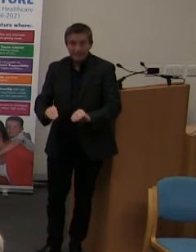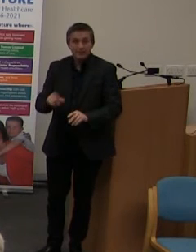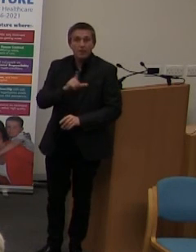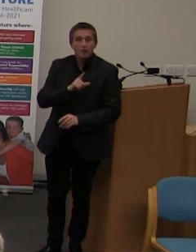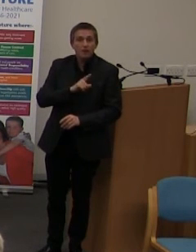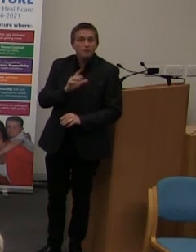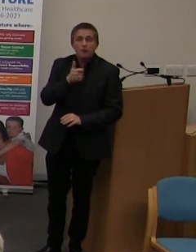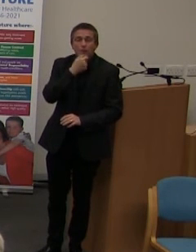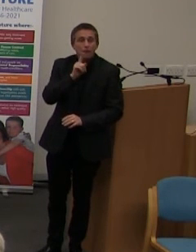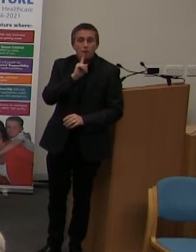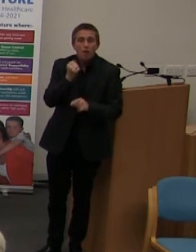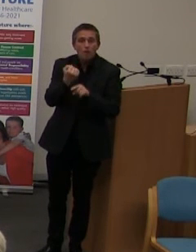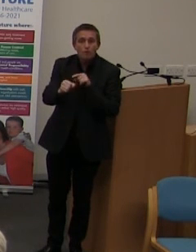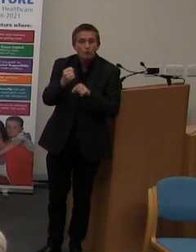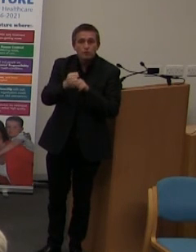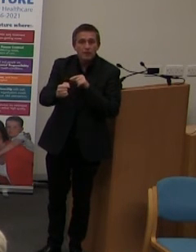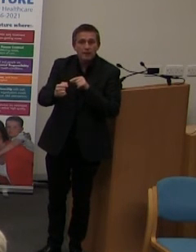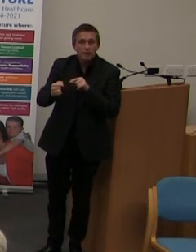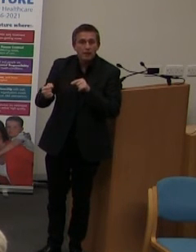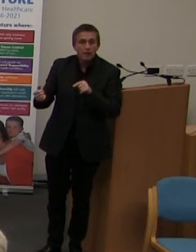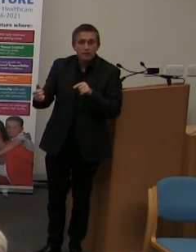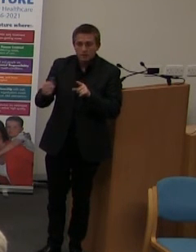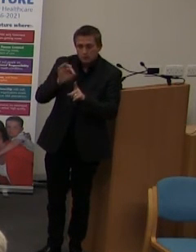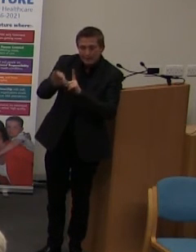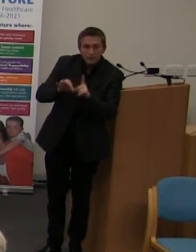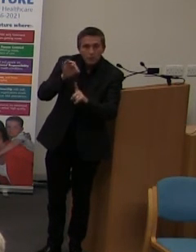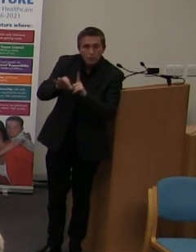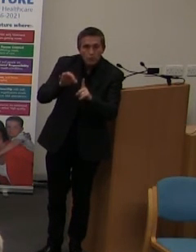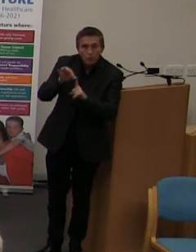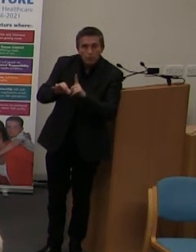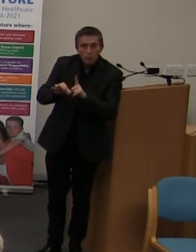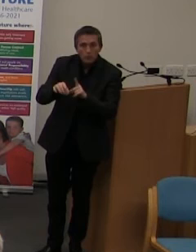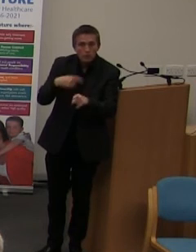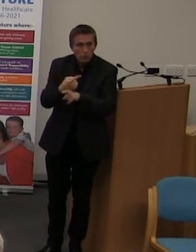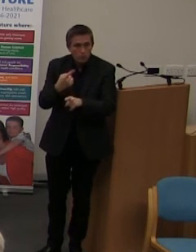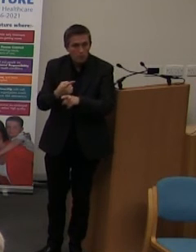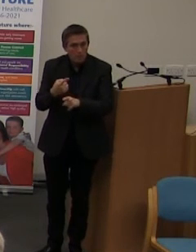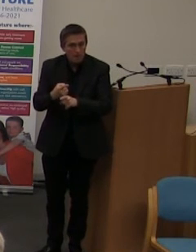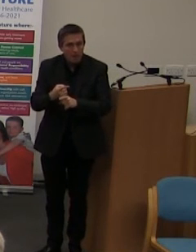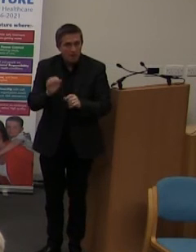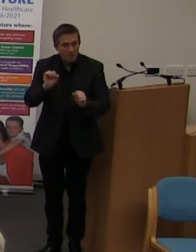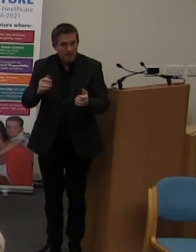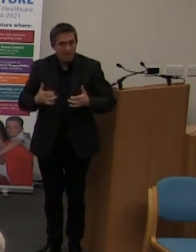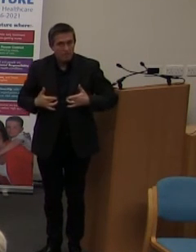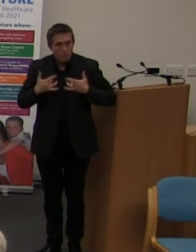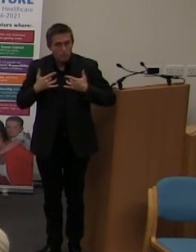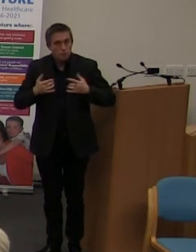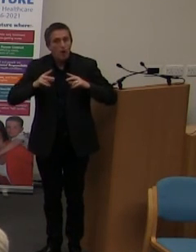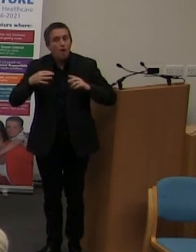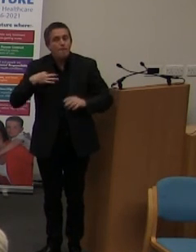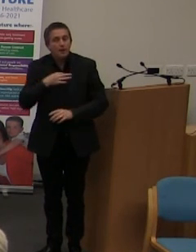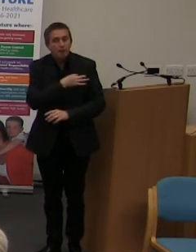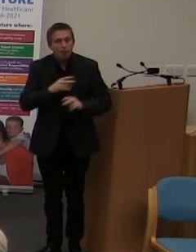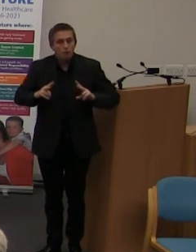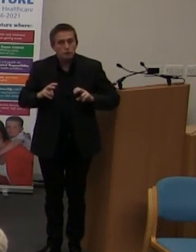prepared to go on the radio to express their happiness and unhappiness in respect to research. But I'm interested to